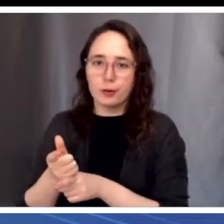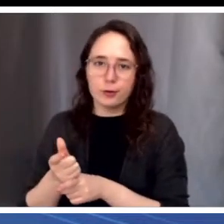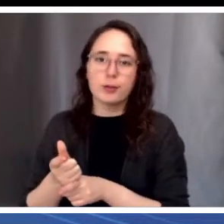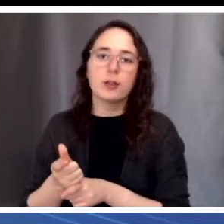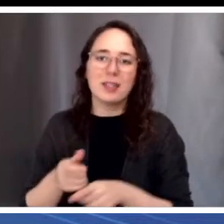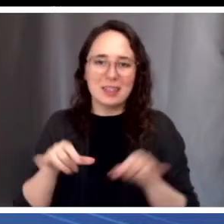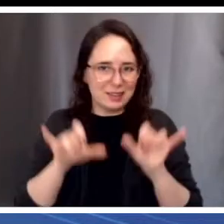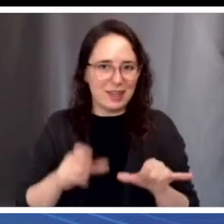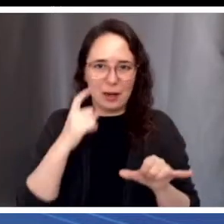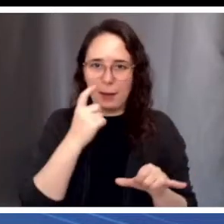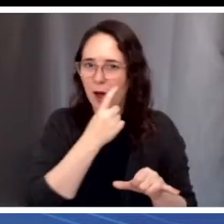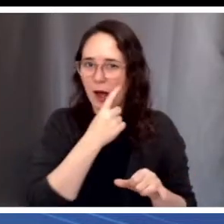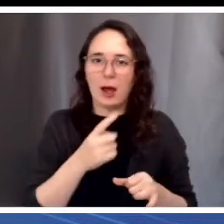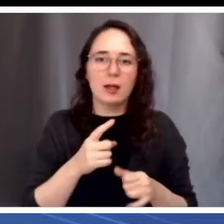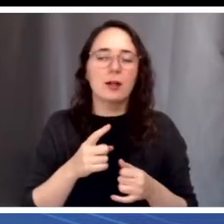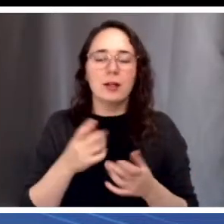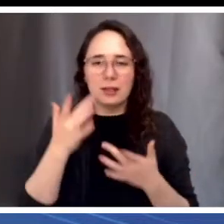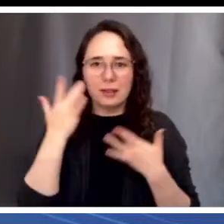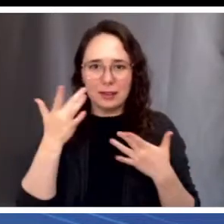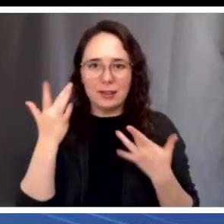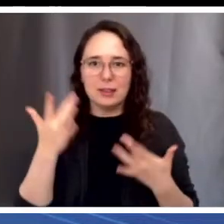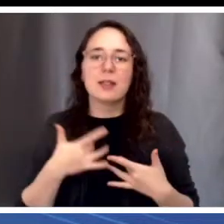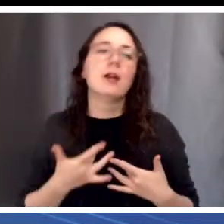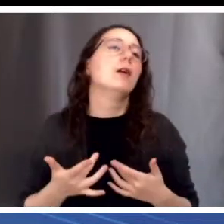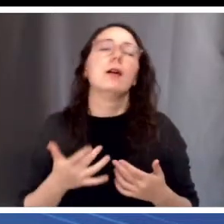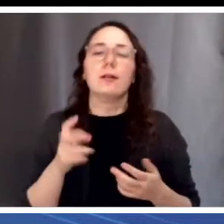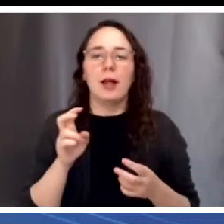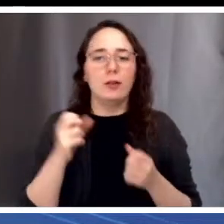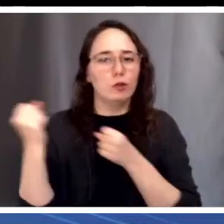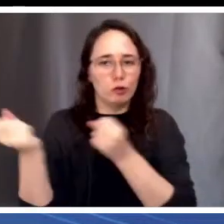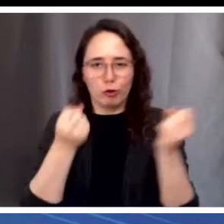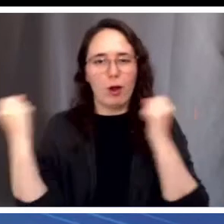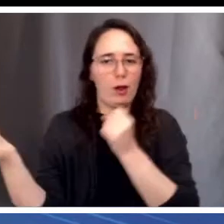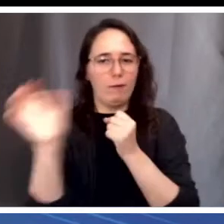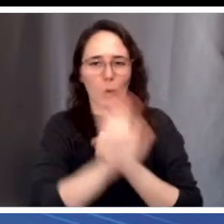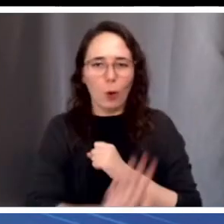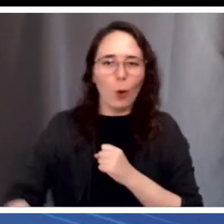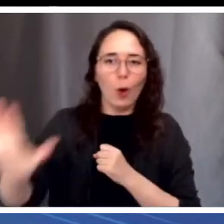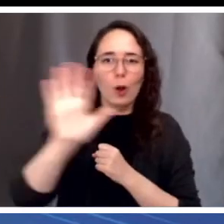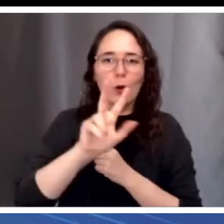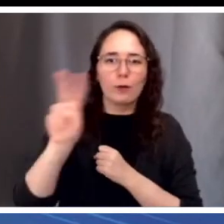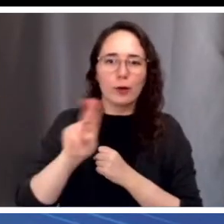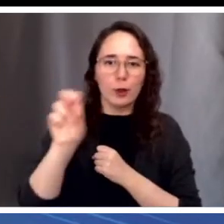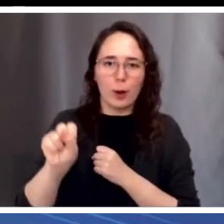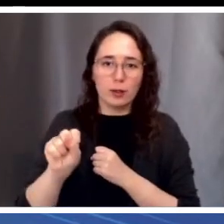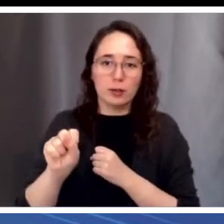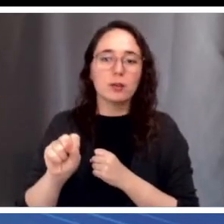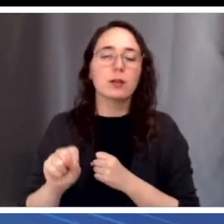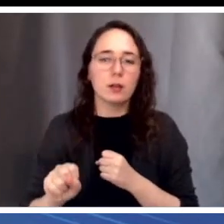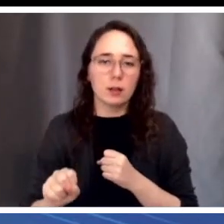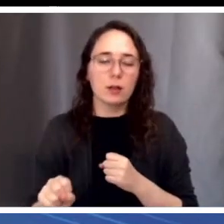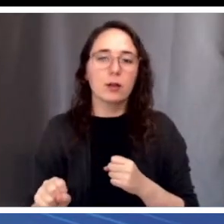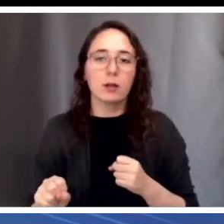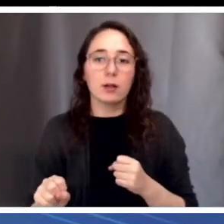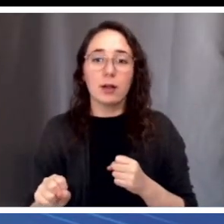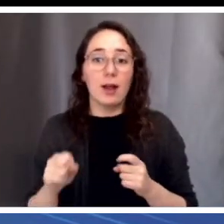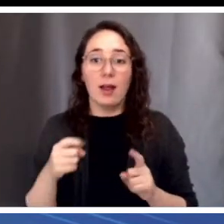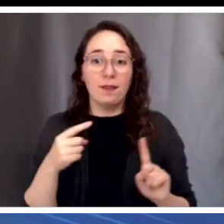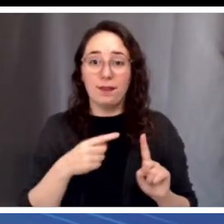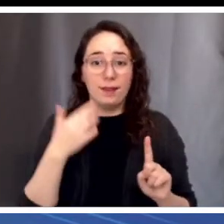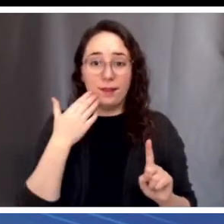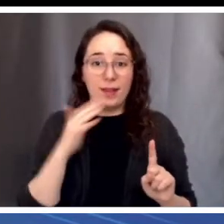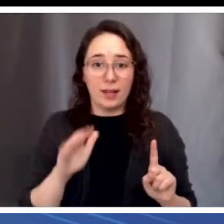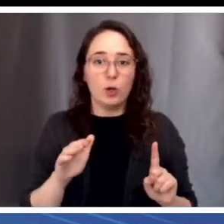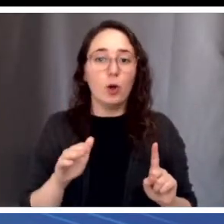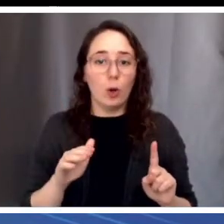the United States. And this is their story. And one may or may, they didn't know where their vision, you know, process may go. One is